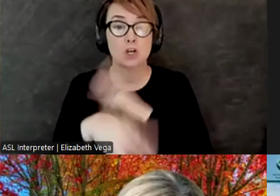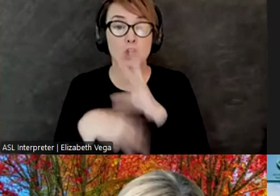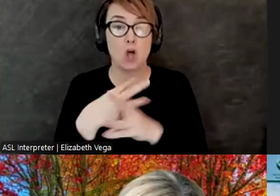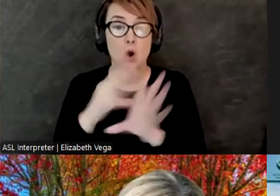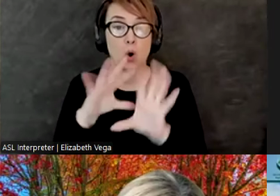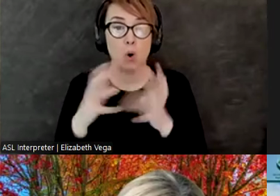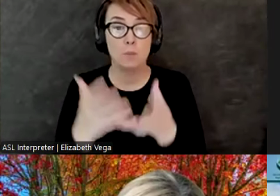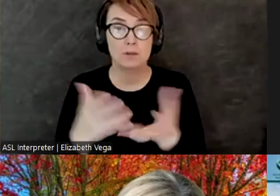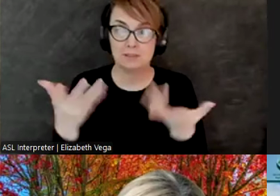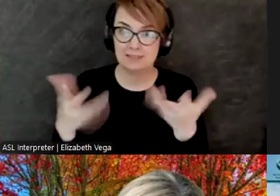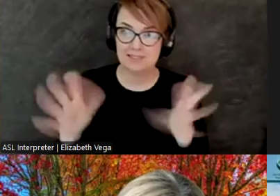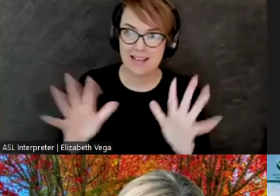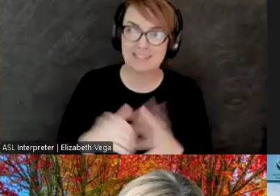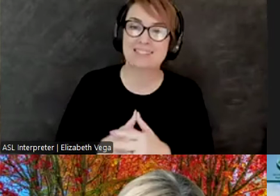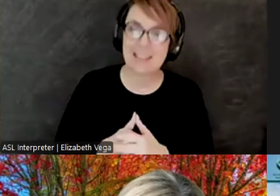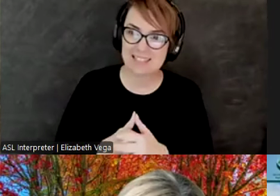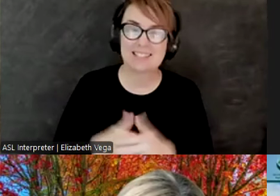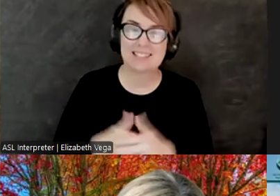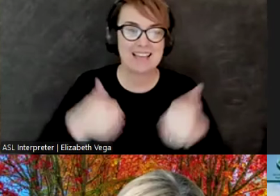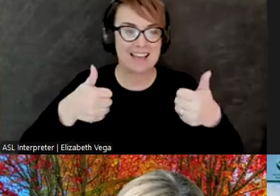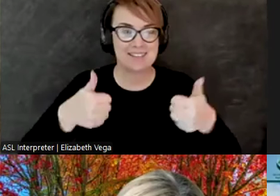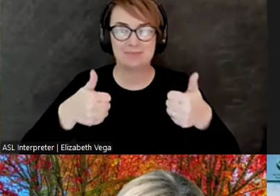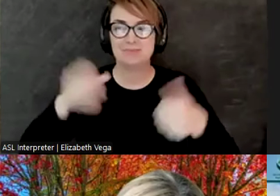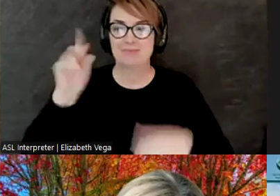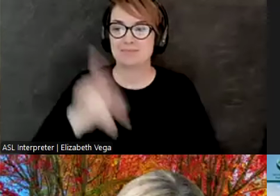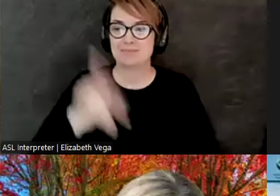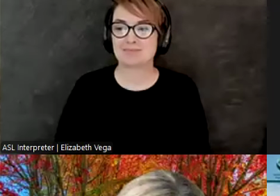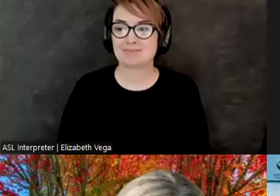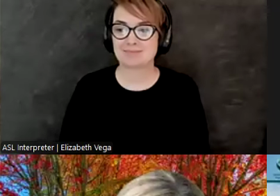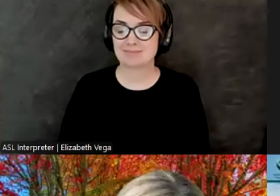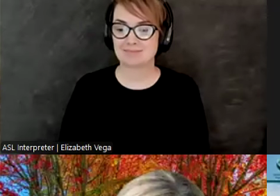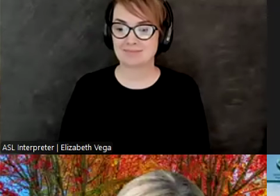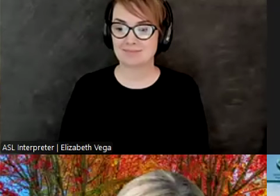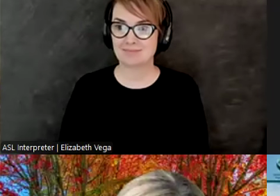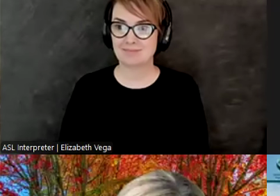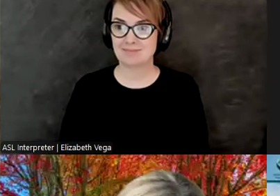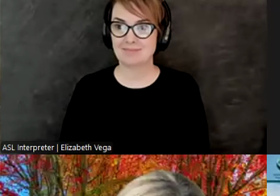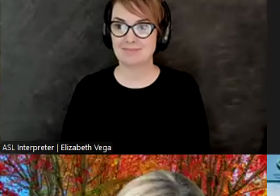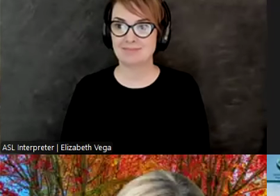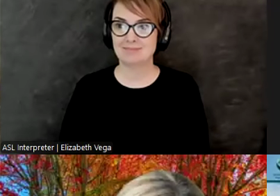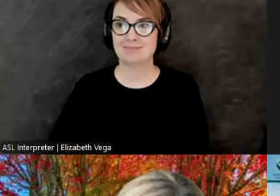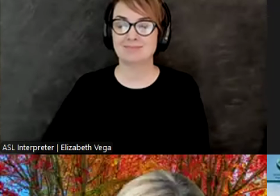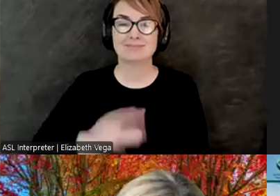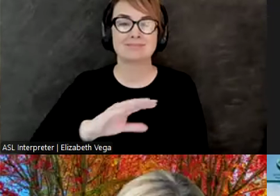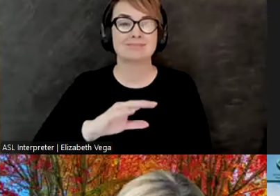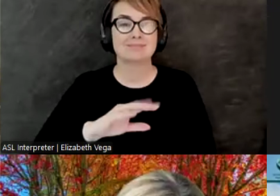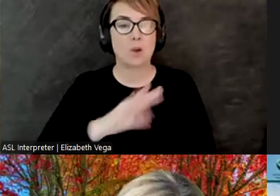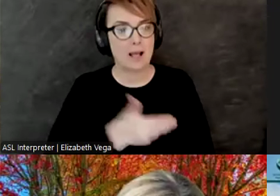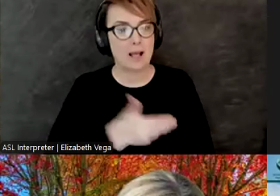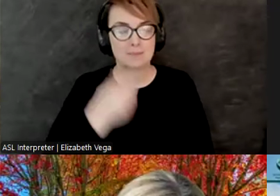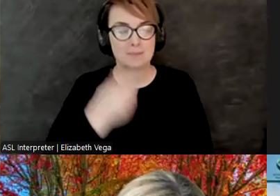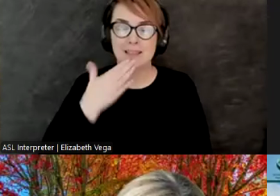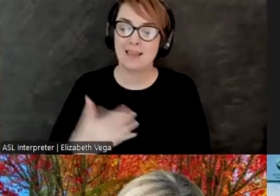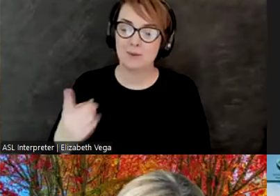I checked. Yeah. yay. Okay. Oh, Welcome. great. Thank you so much.